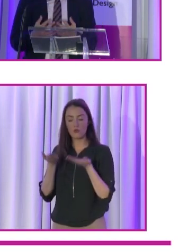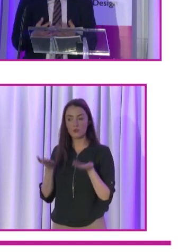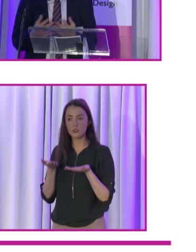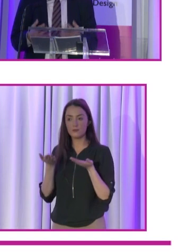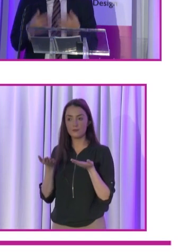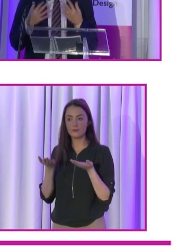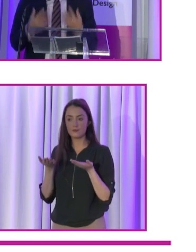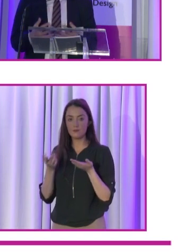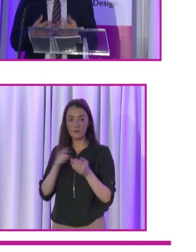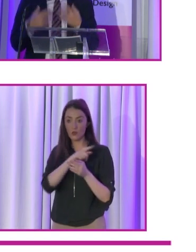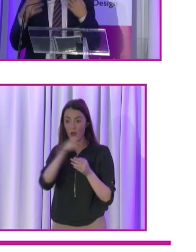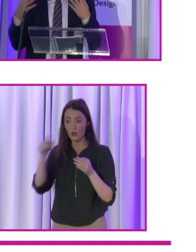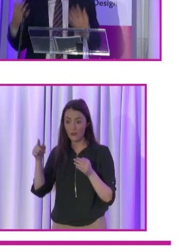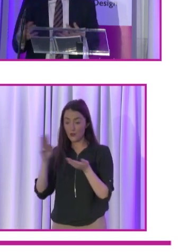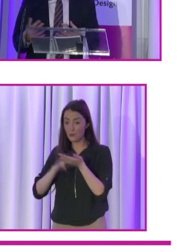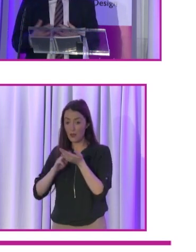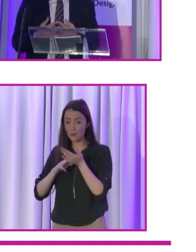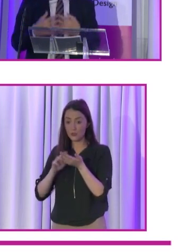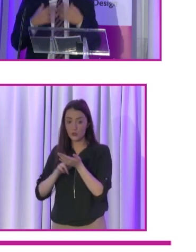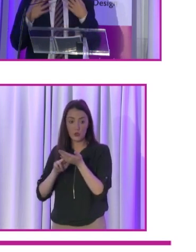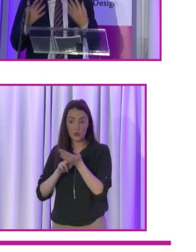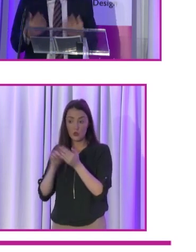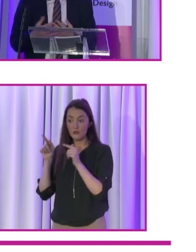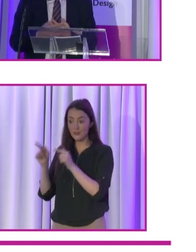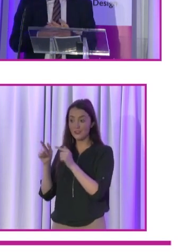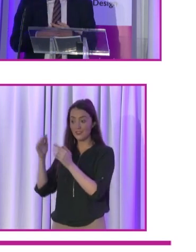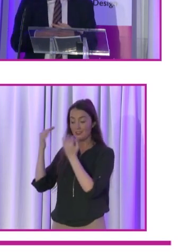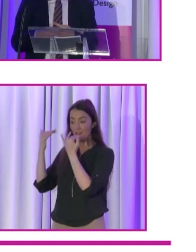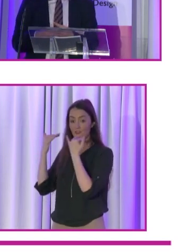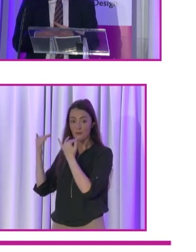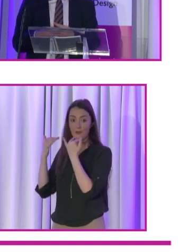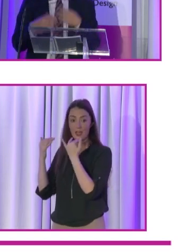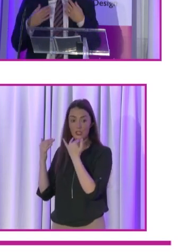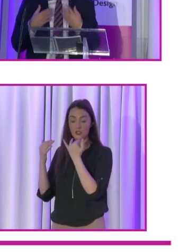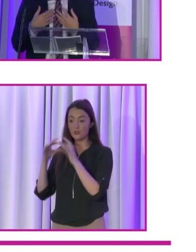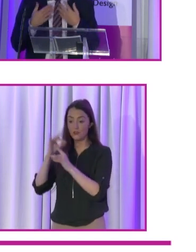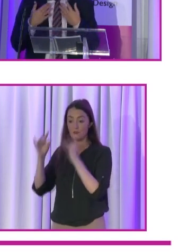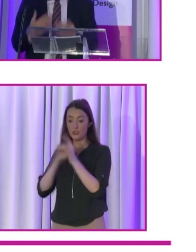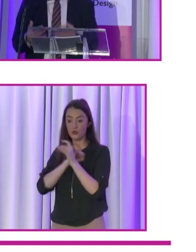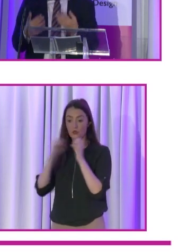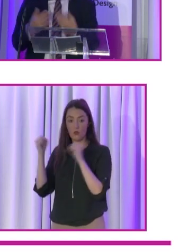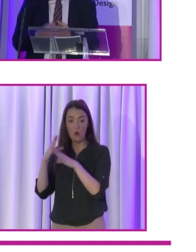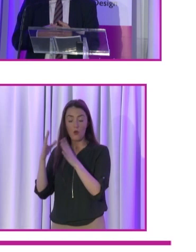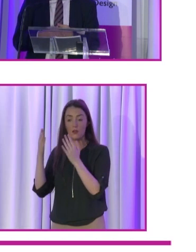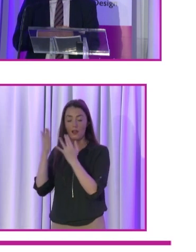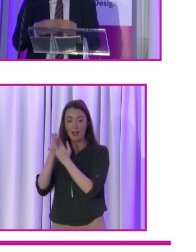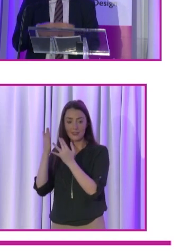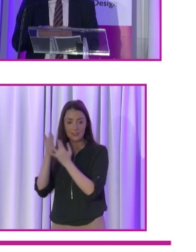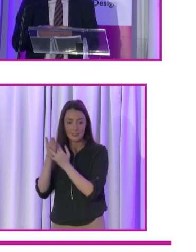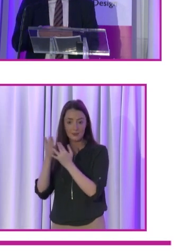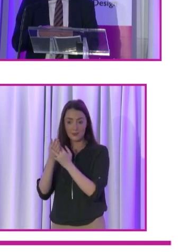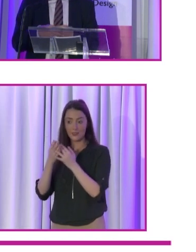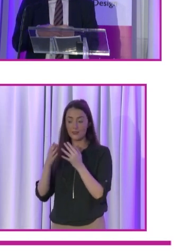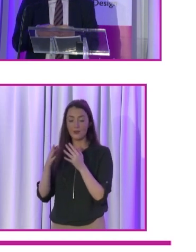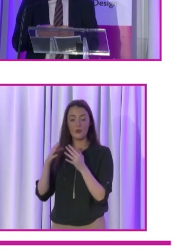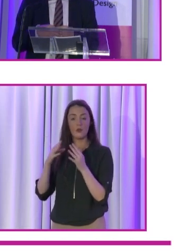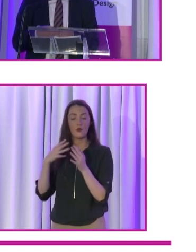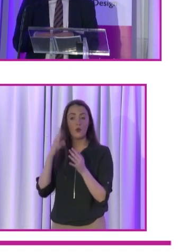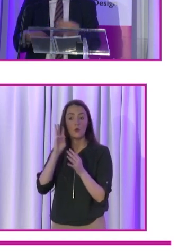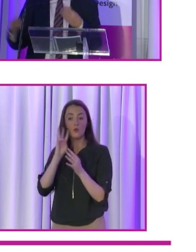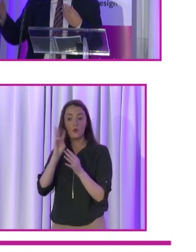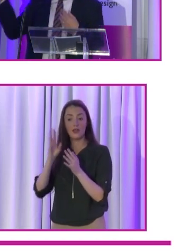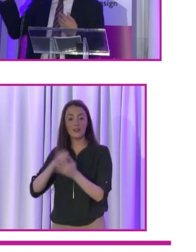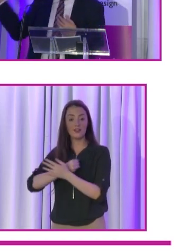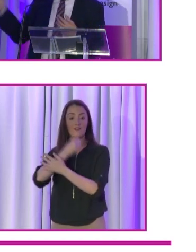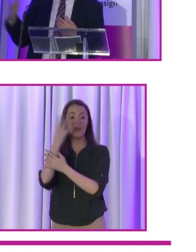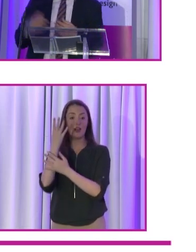all of you, all our members, to use the manifesto to raise awareness about accessibility. We will be developing developing guidelines for an accessible